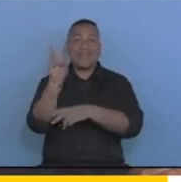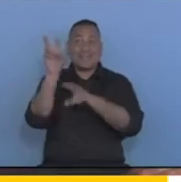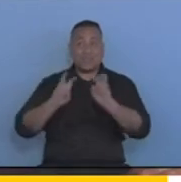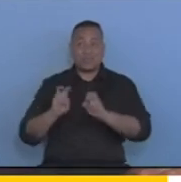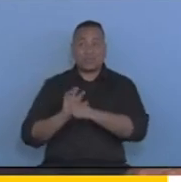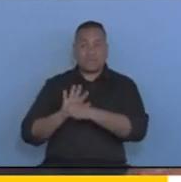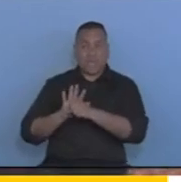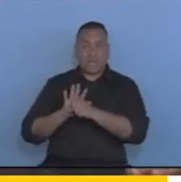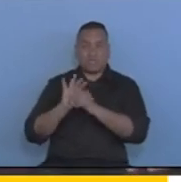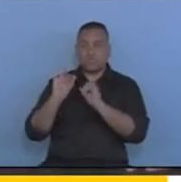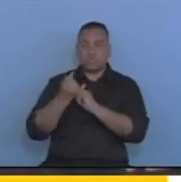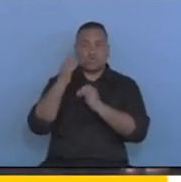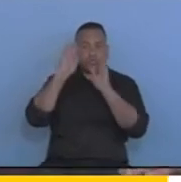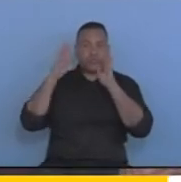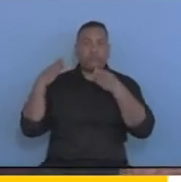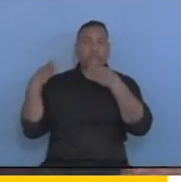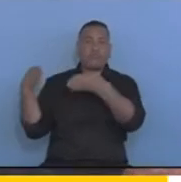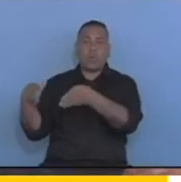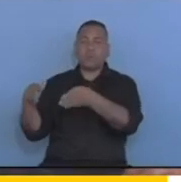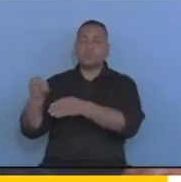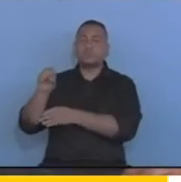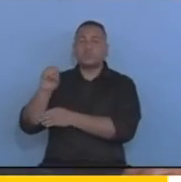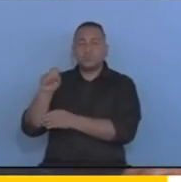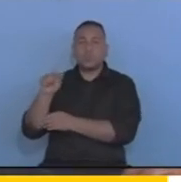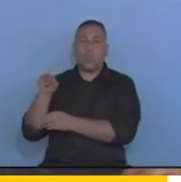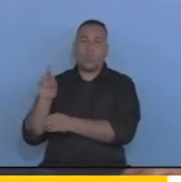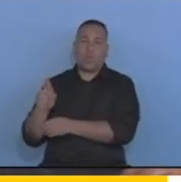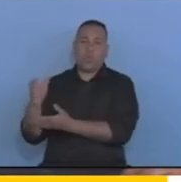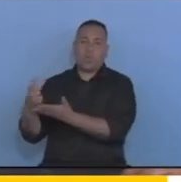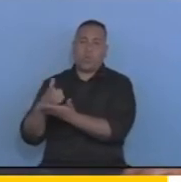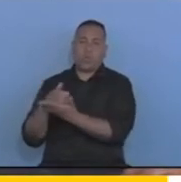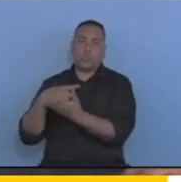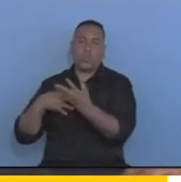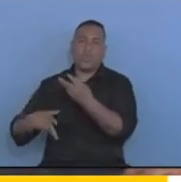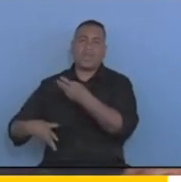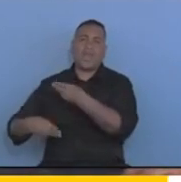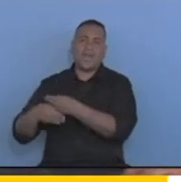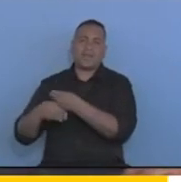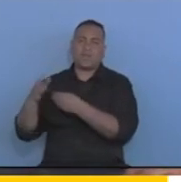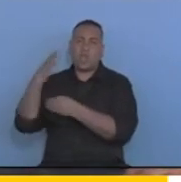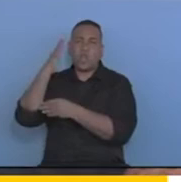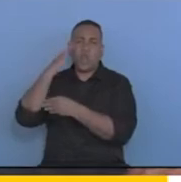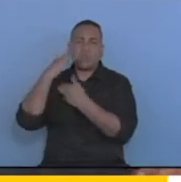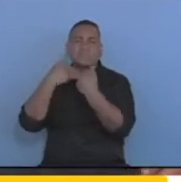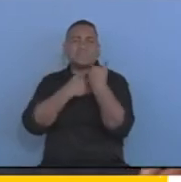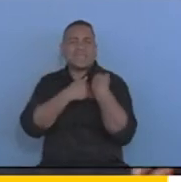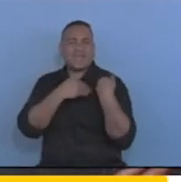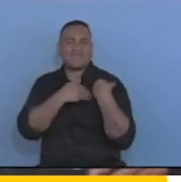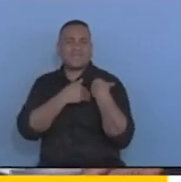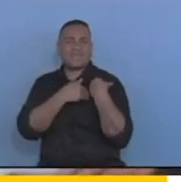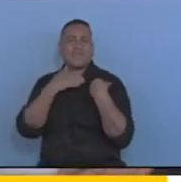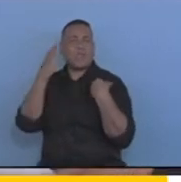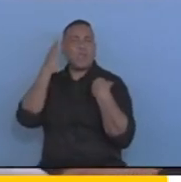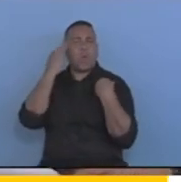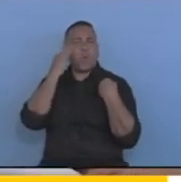solar installation course as an add-on. Because they already know about safety. They know about the dangers of the high voltages and